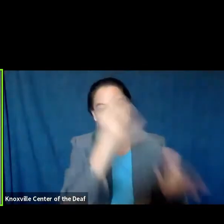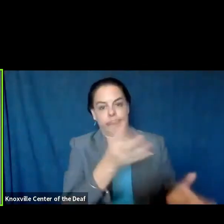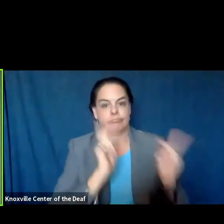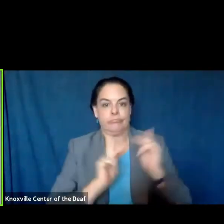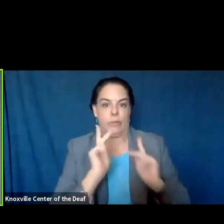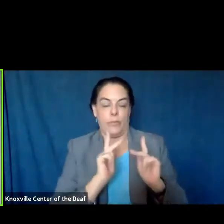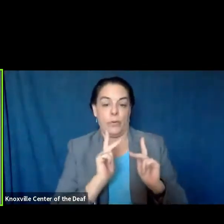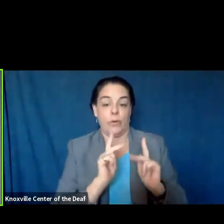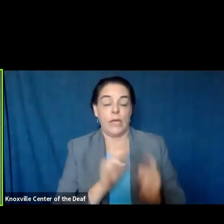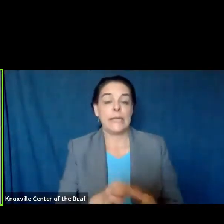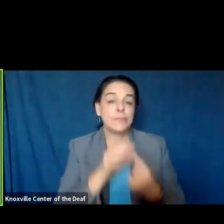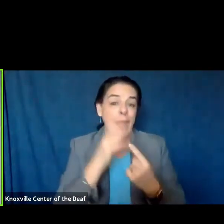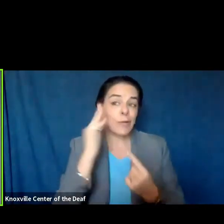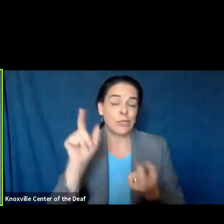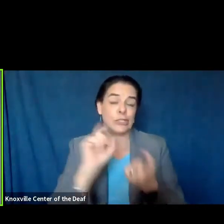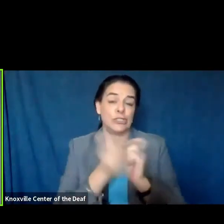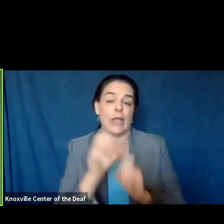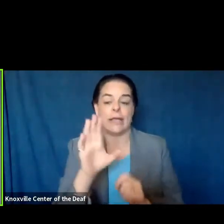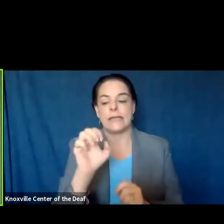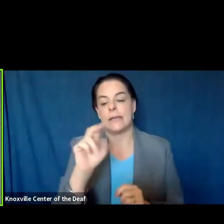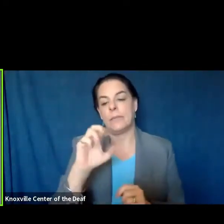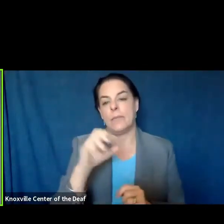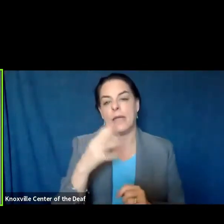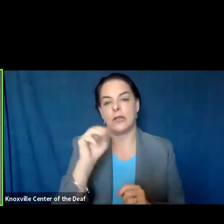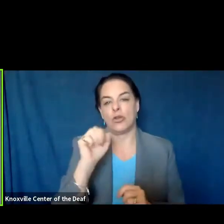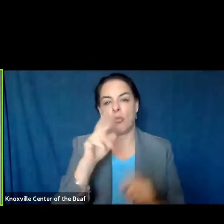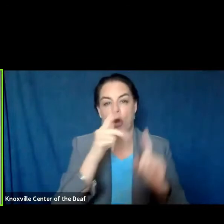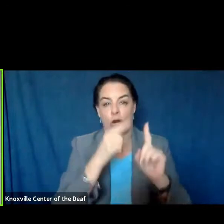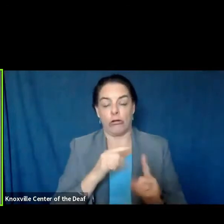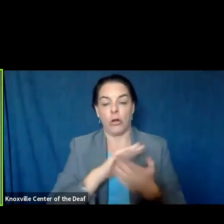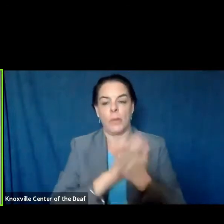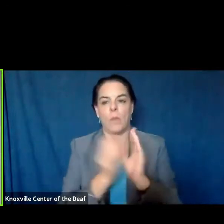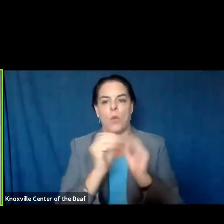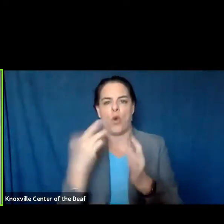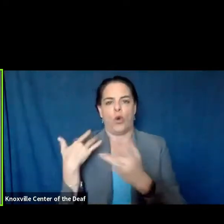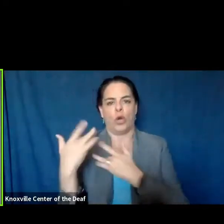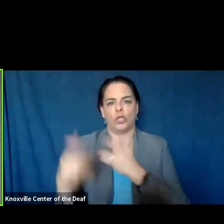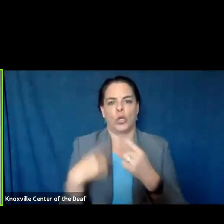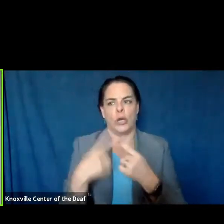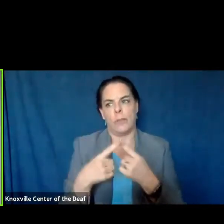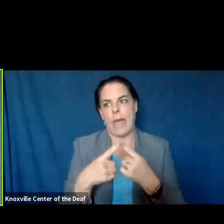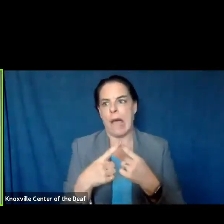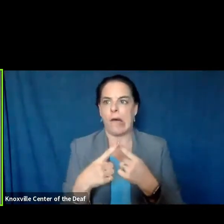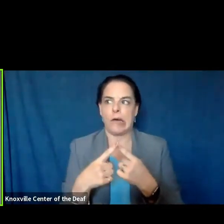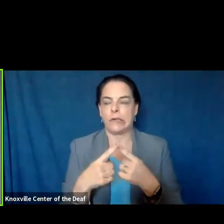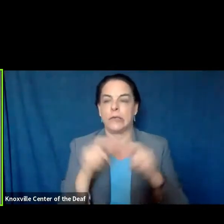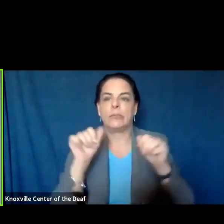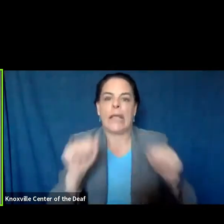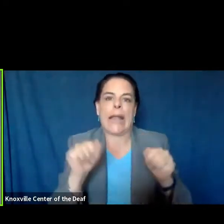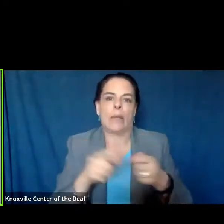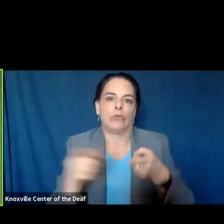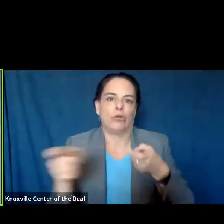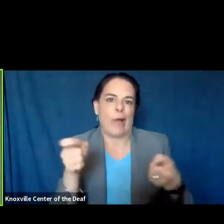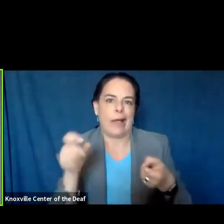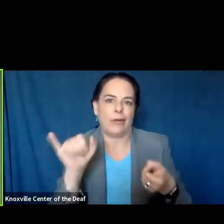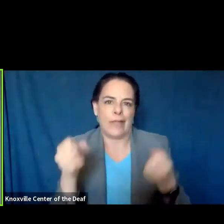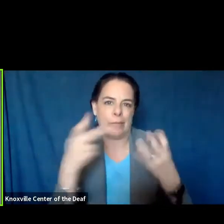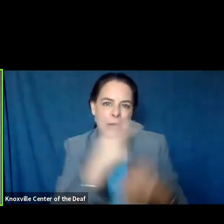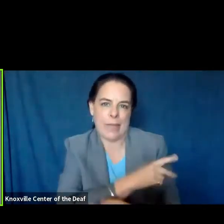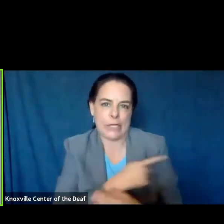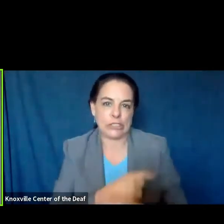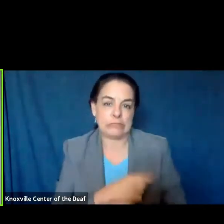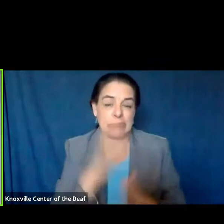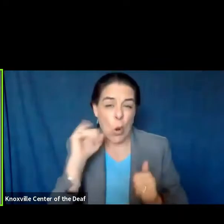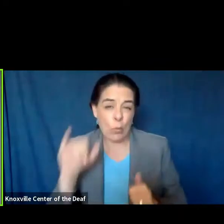especially as they were changing their benchmark and getting more concerned about the capacity that they're seeing. I hope that helped answer the question. From Cole